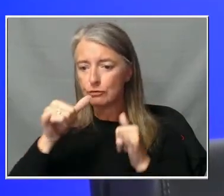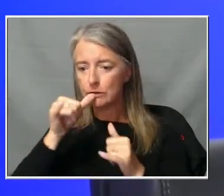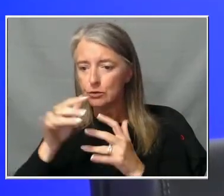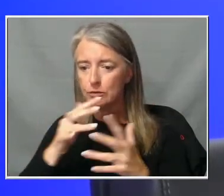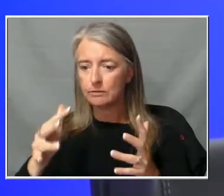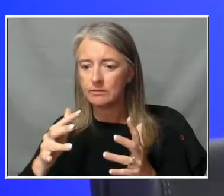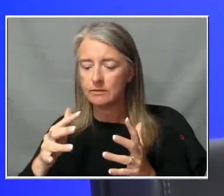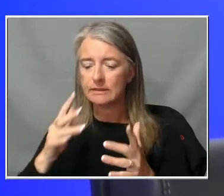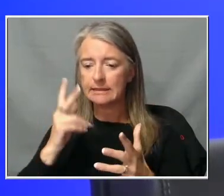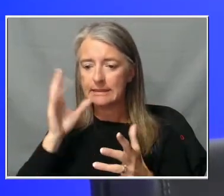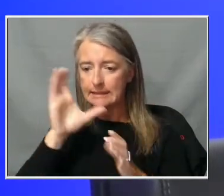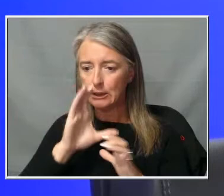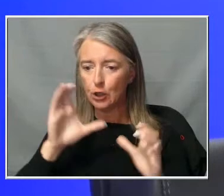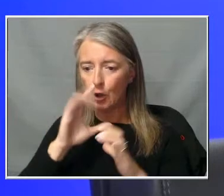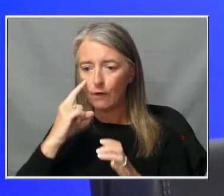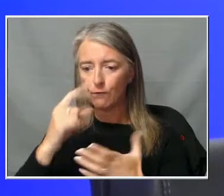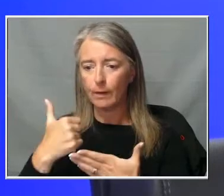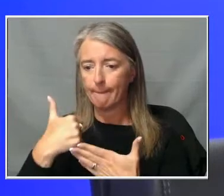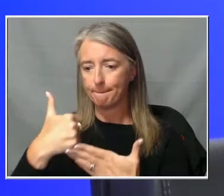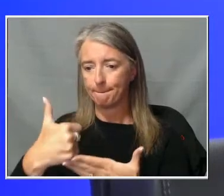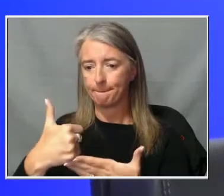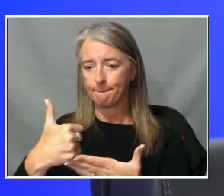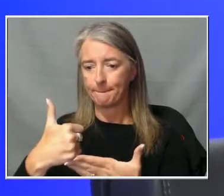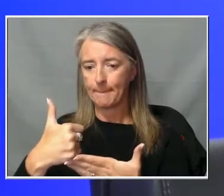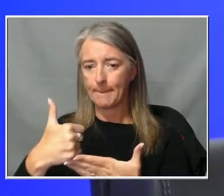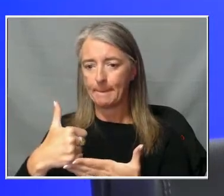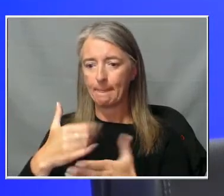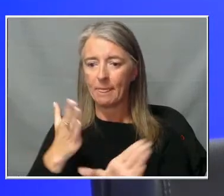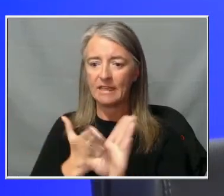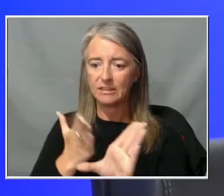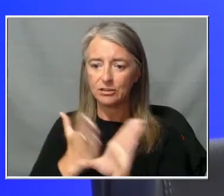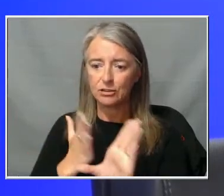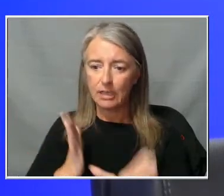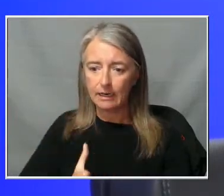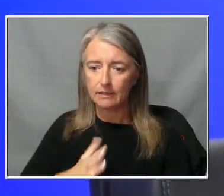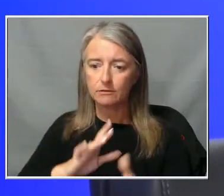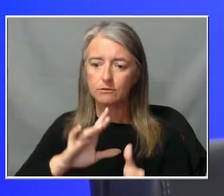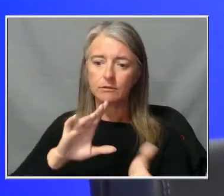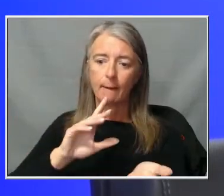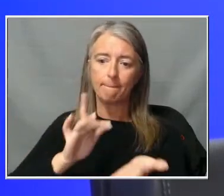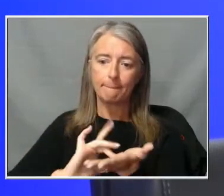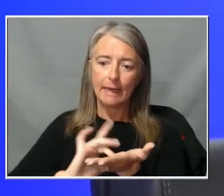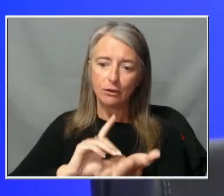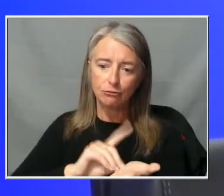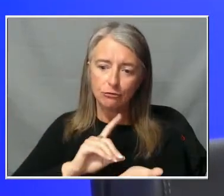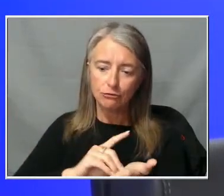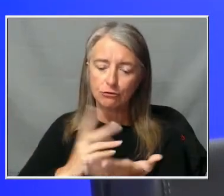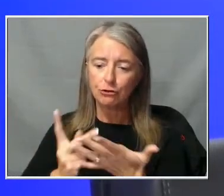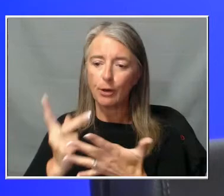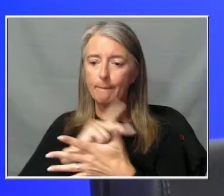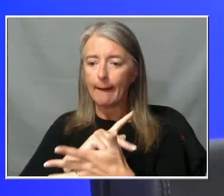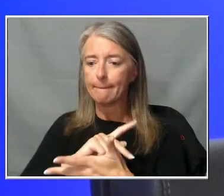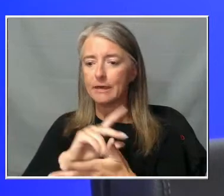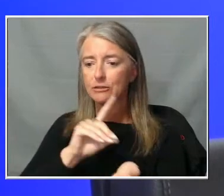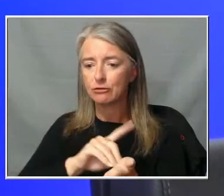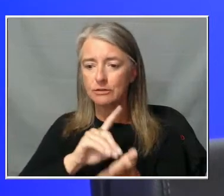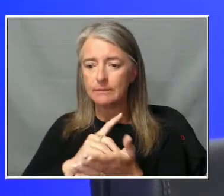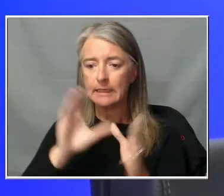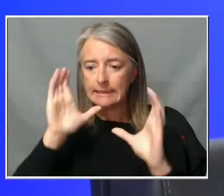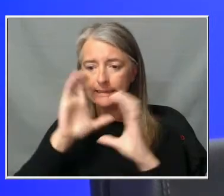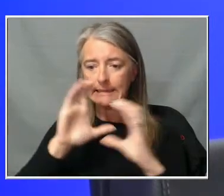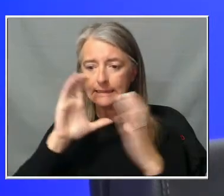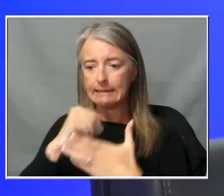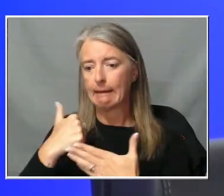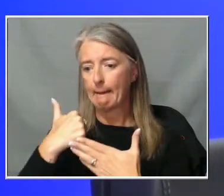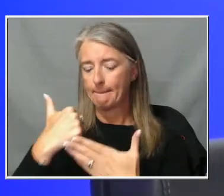help. Talk to your psychiatrist, talk to your medical doctor, talk to your primary care, but seek help. And then if